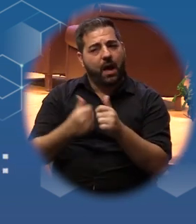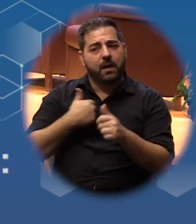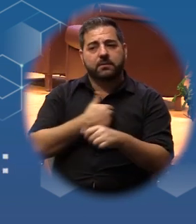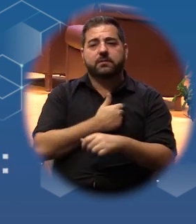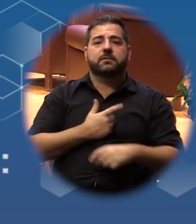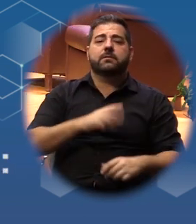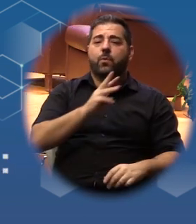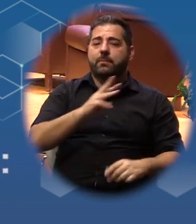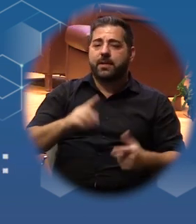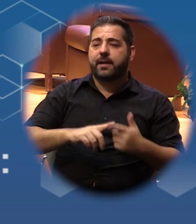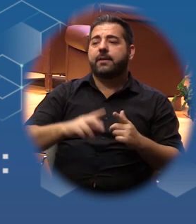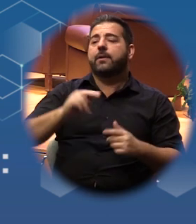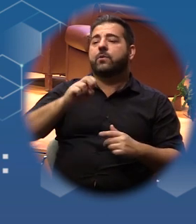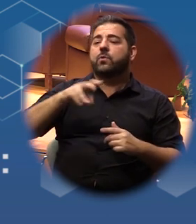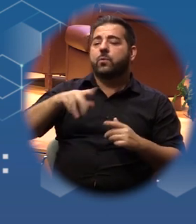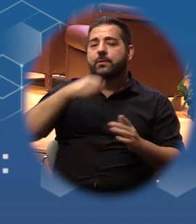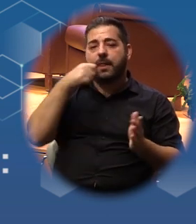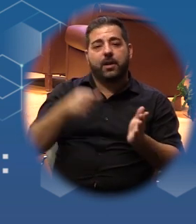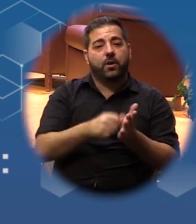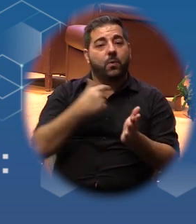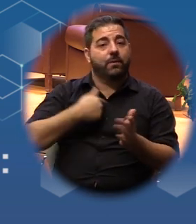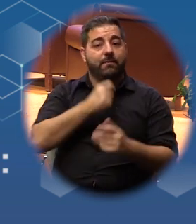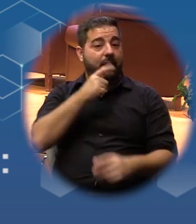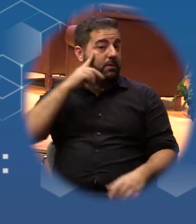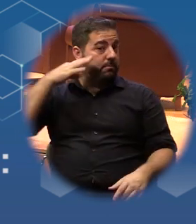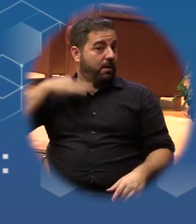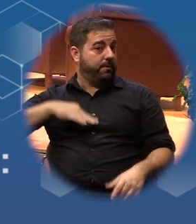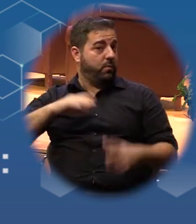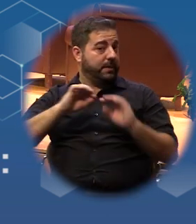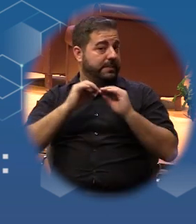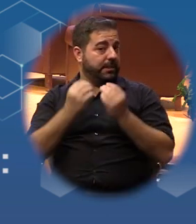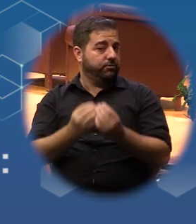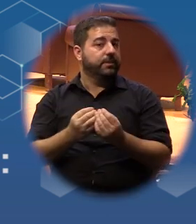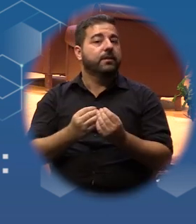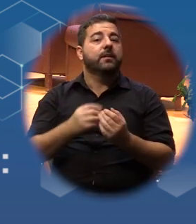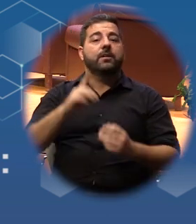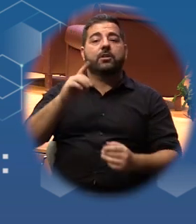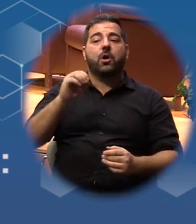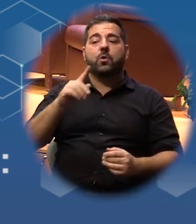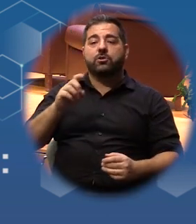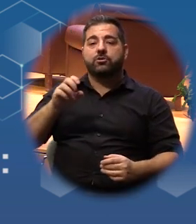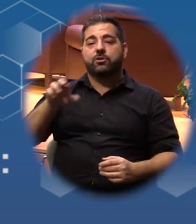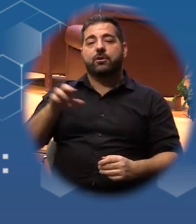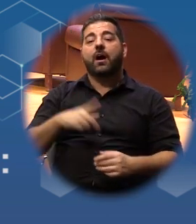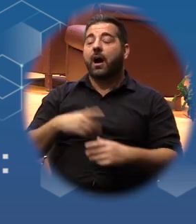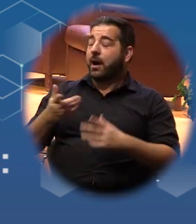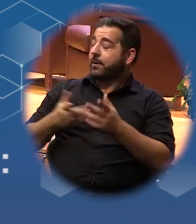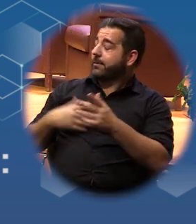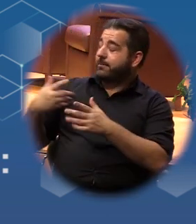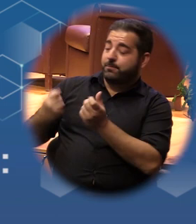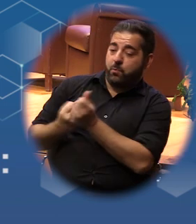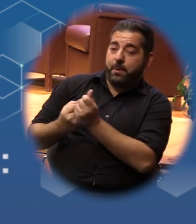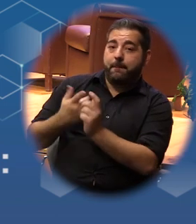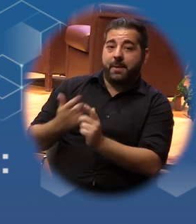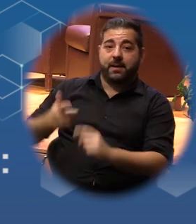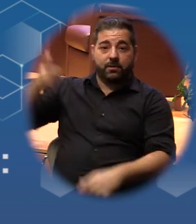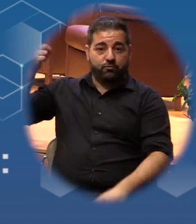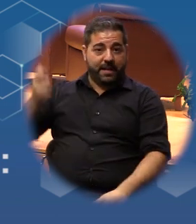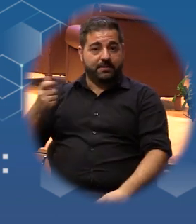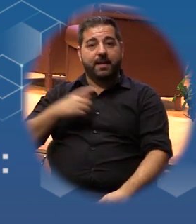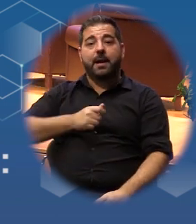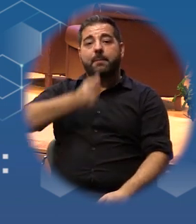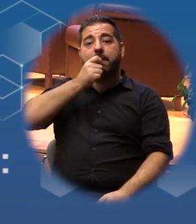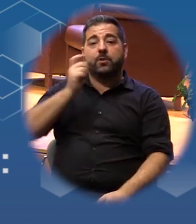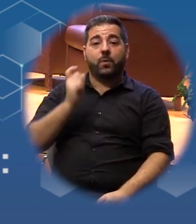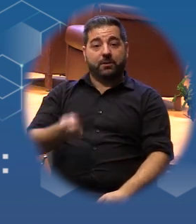websites and newsletter. AAAS is a nonprofit organization, and programs like Dozer are funded through grants and through private donations. So if you'd